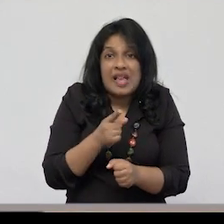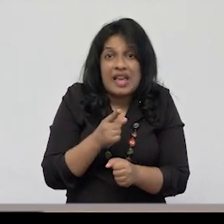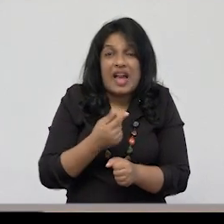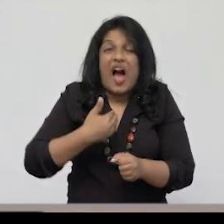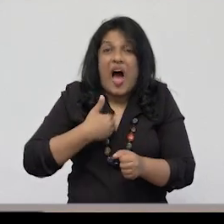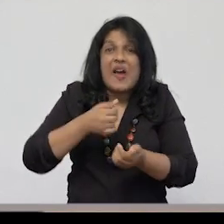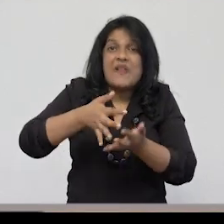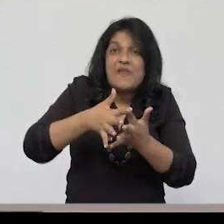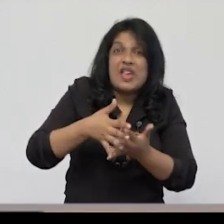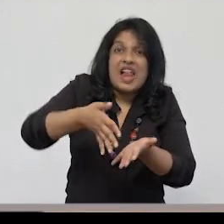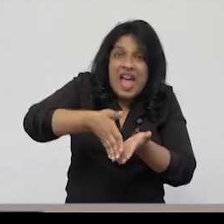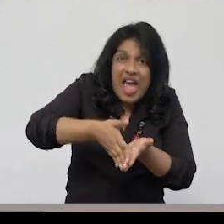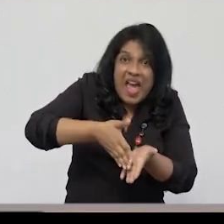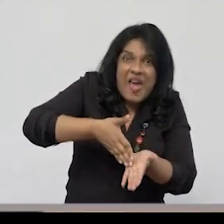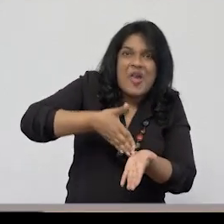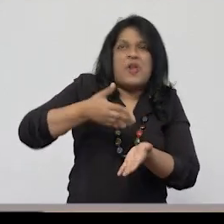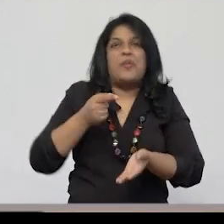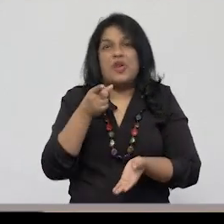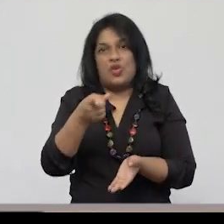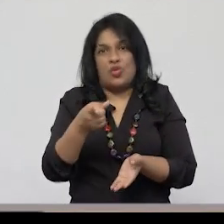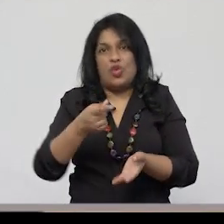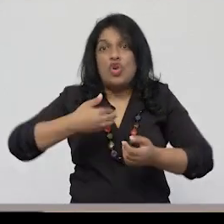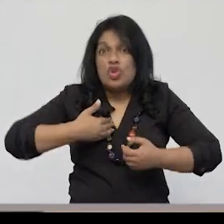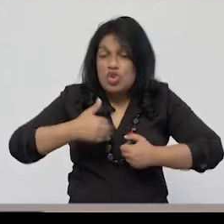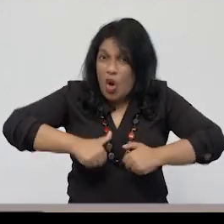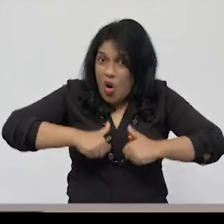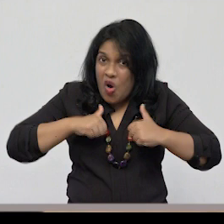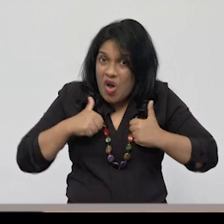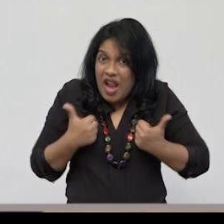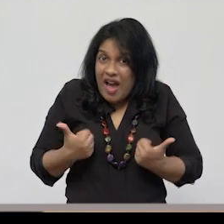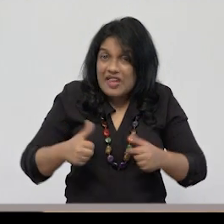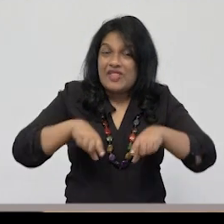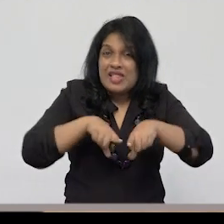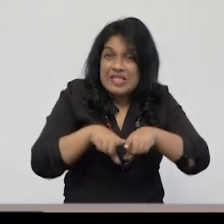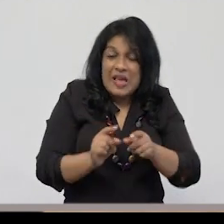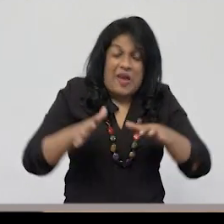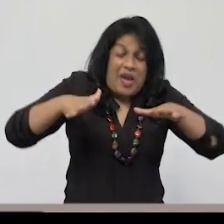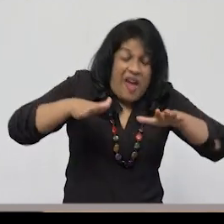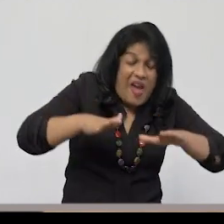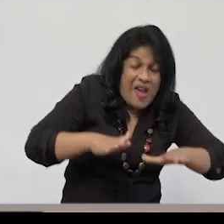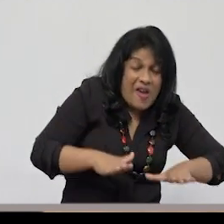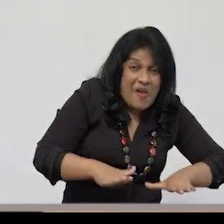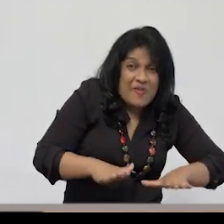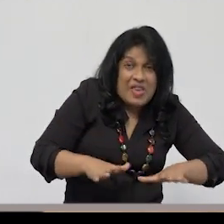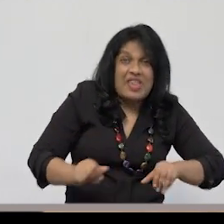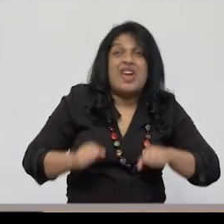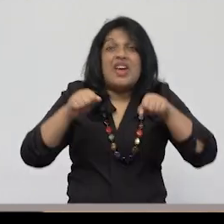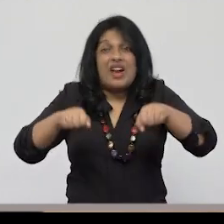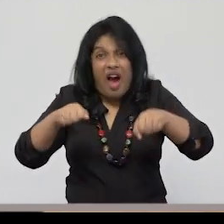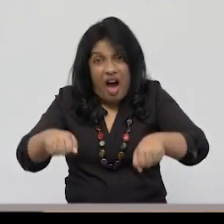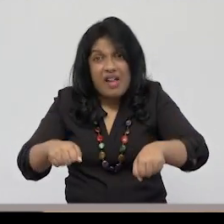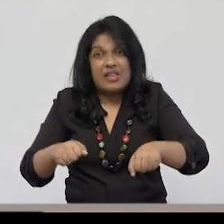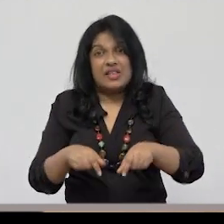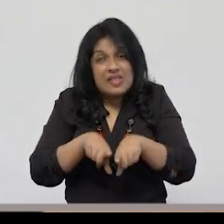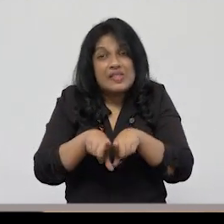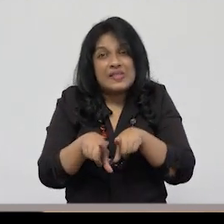yoke actually is because you want to make it lighter, where you can put two animals, right?